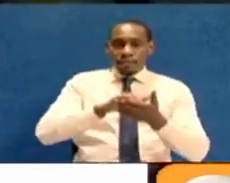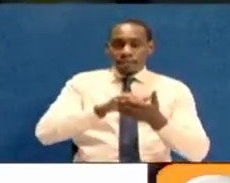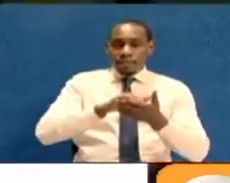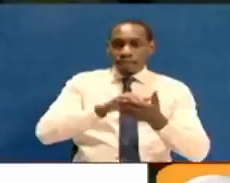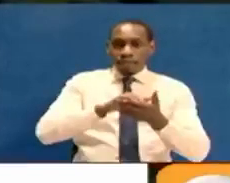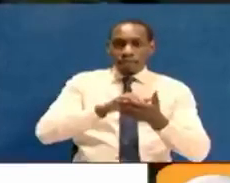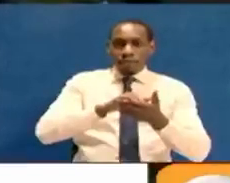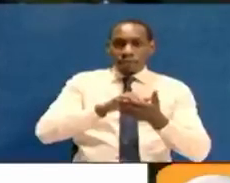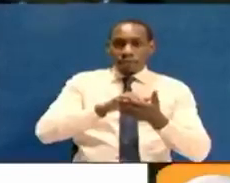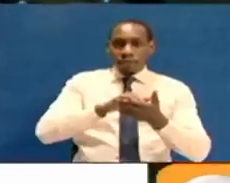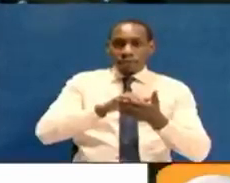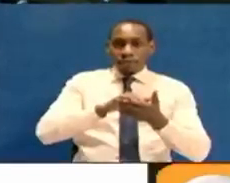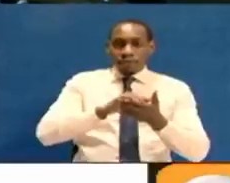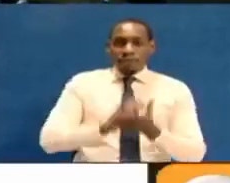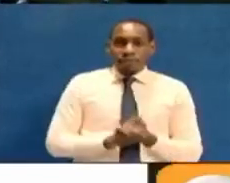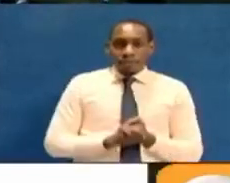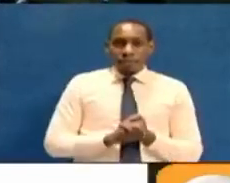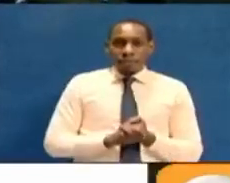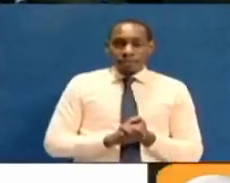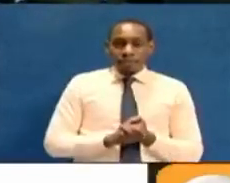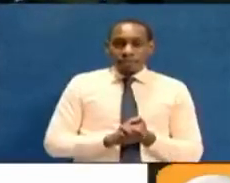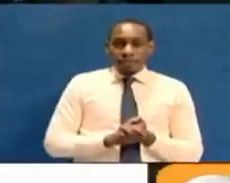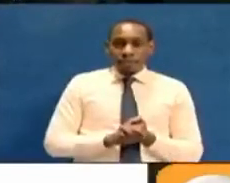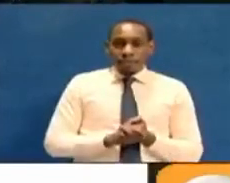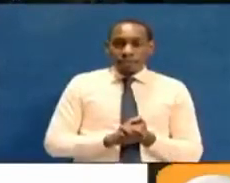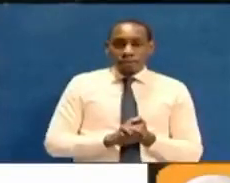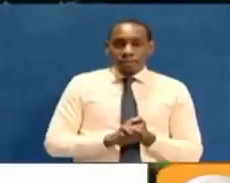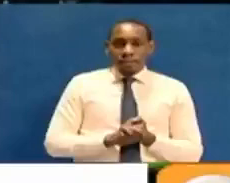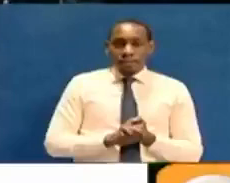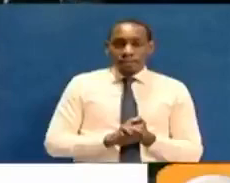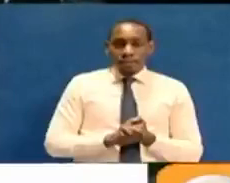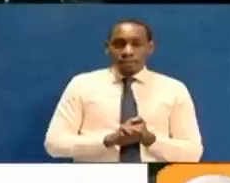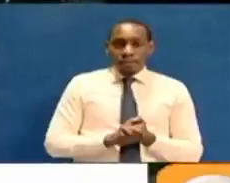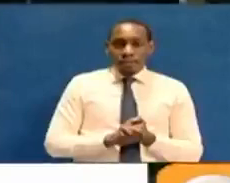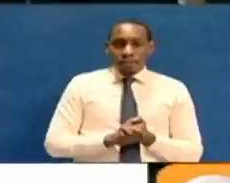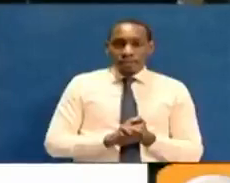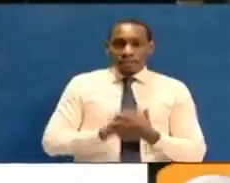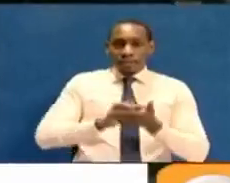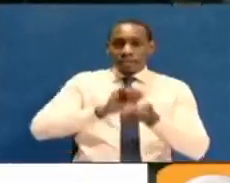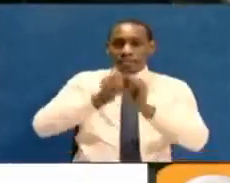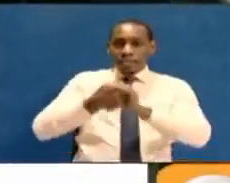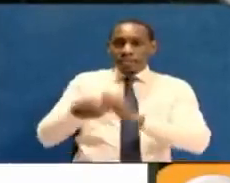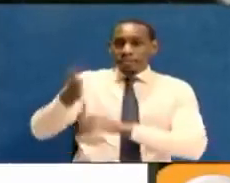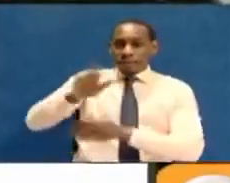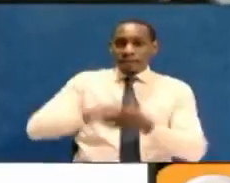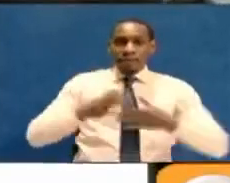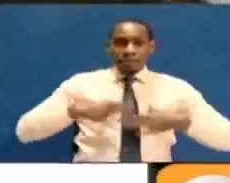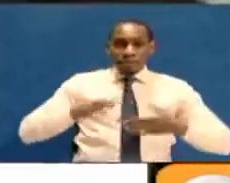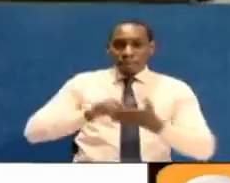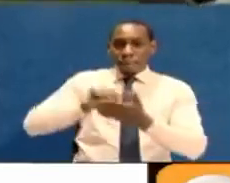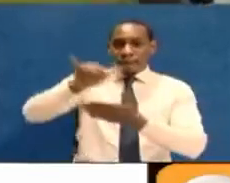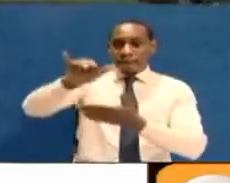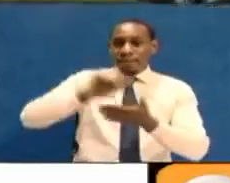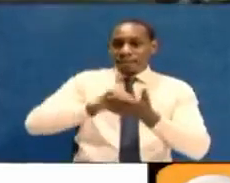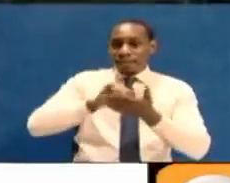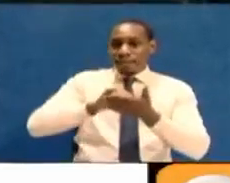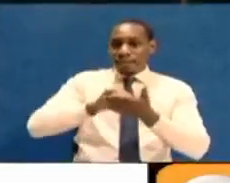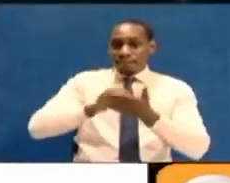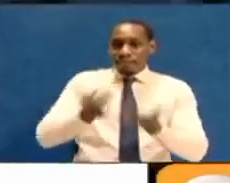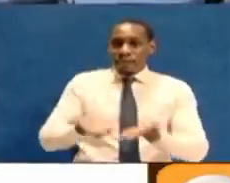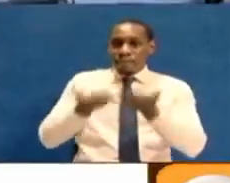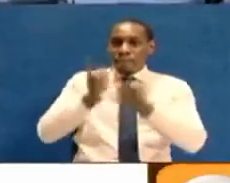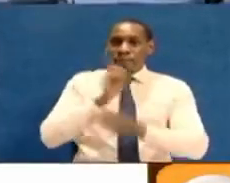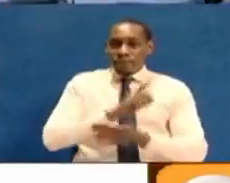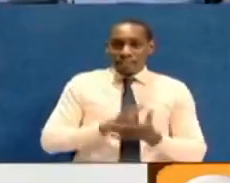by 10%. However, according to Kilavuka, the repurposed aircraft will be converted back to passenger planes once the numbers